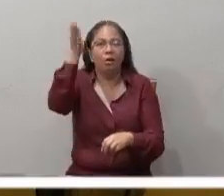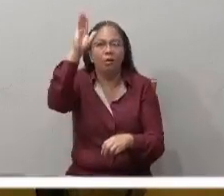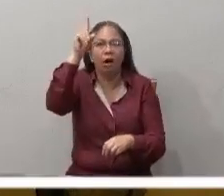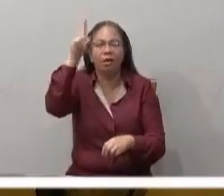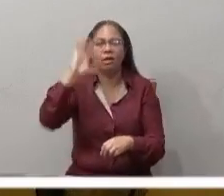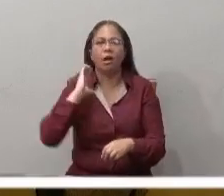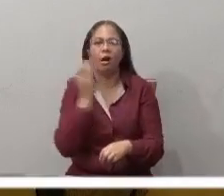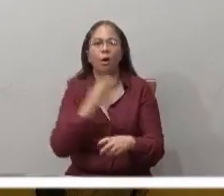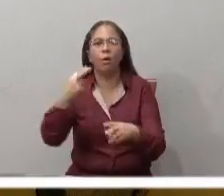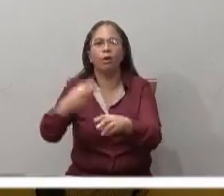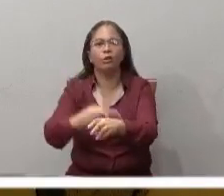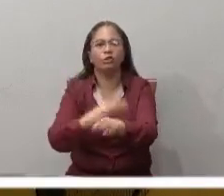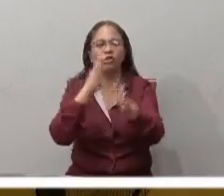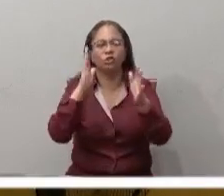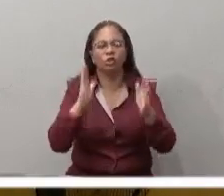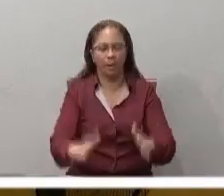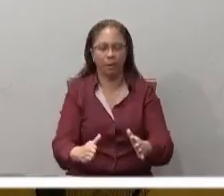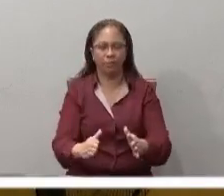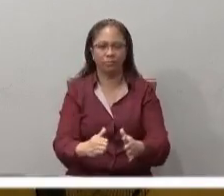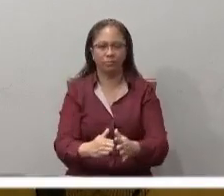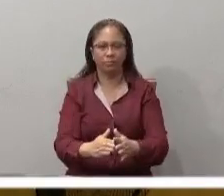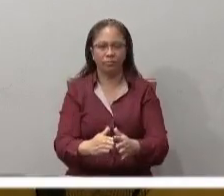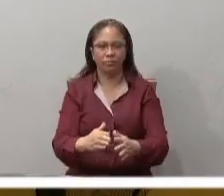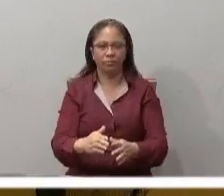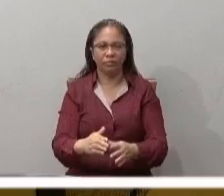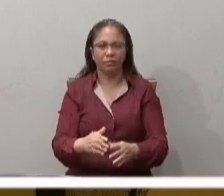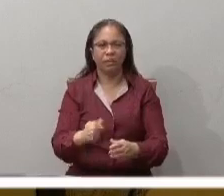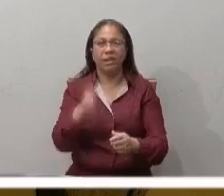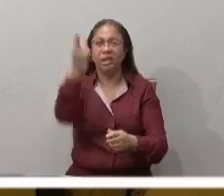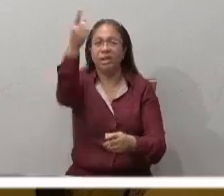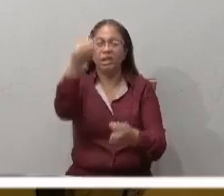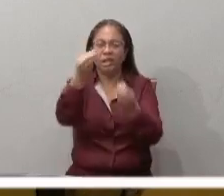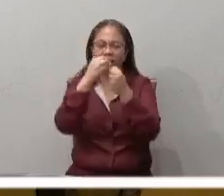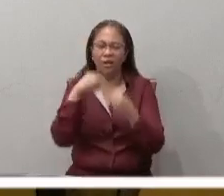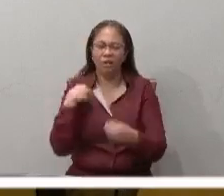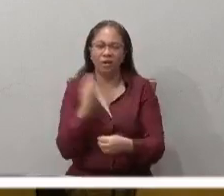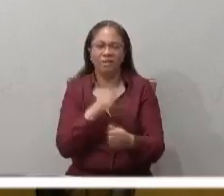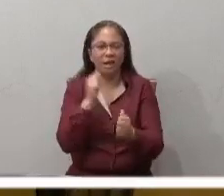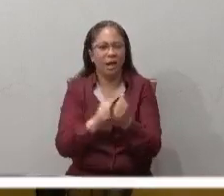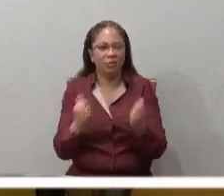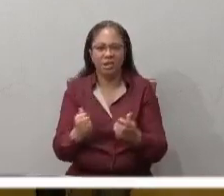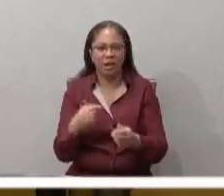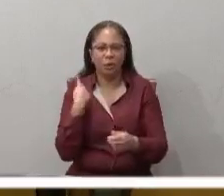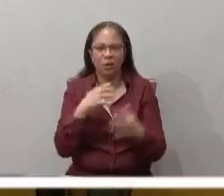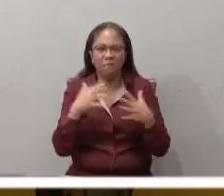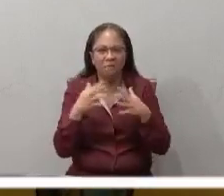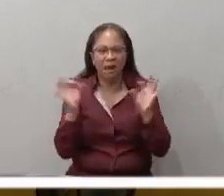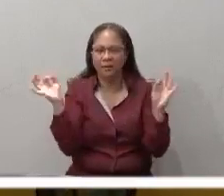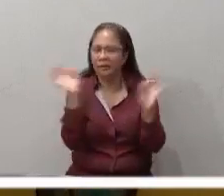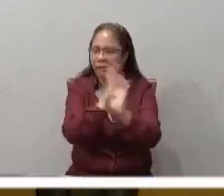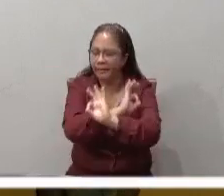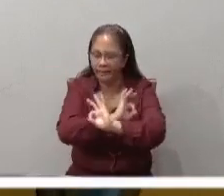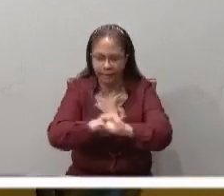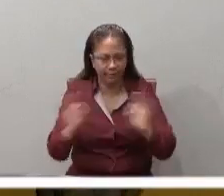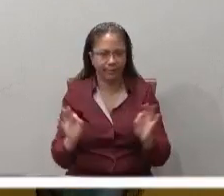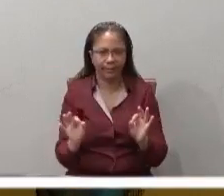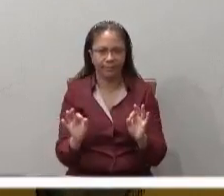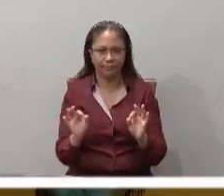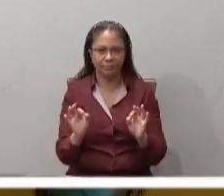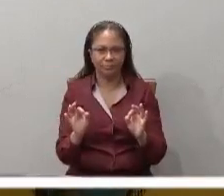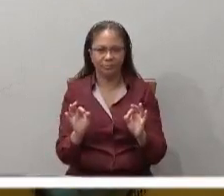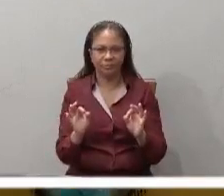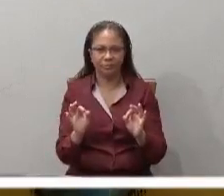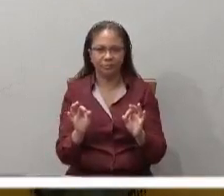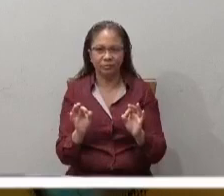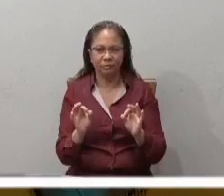shepherd. And there's nothing that we should fear. And more than that, this